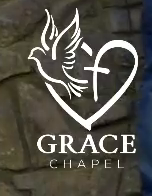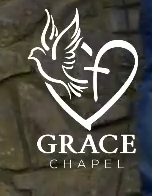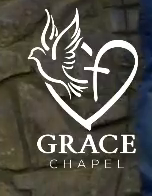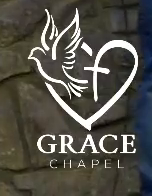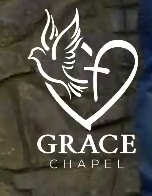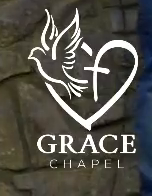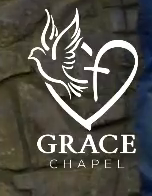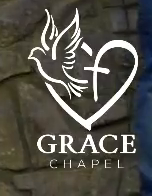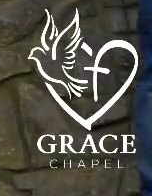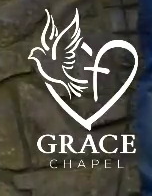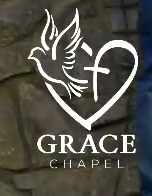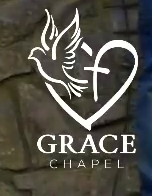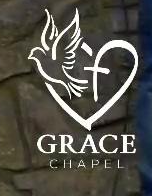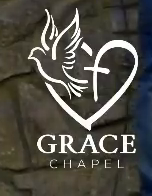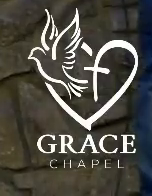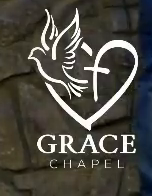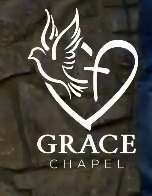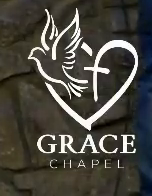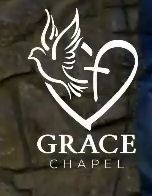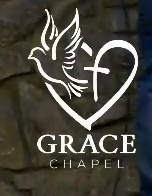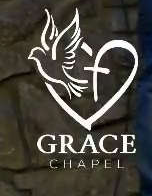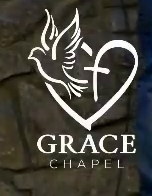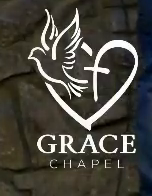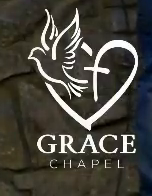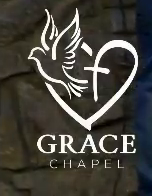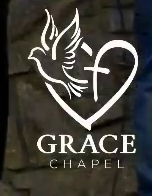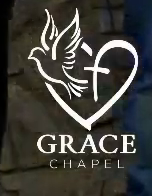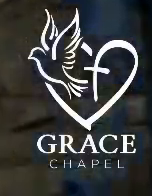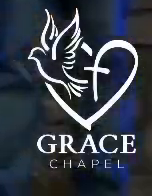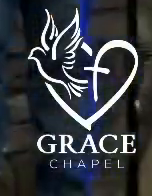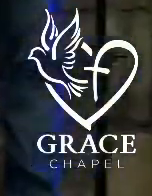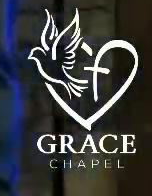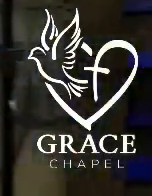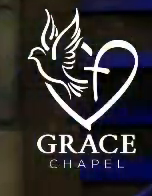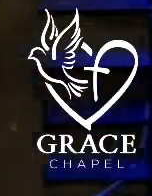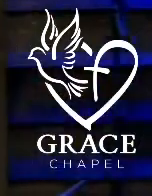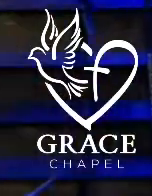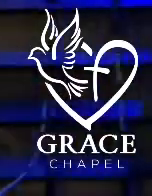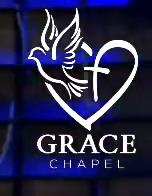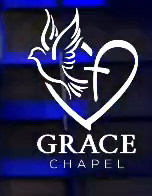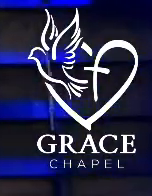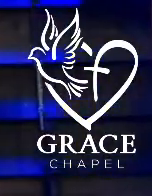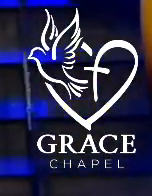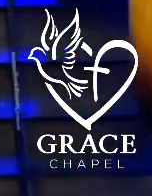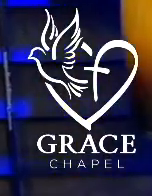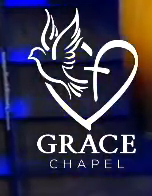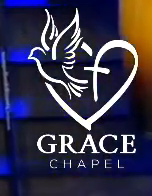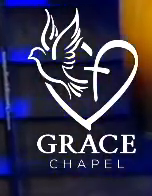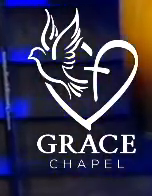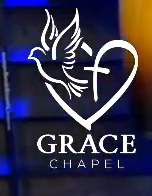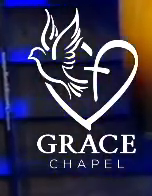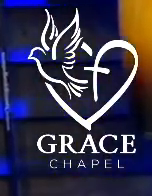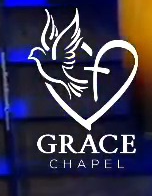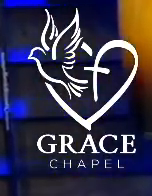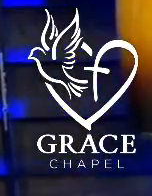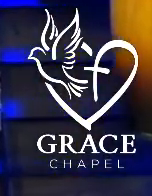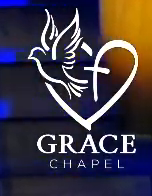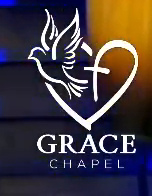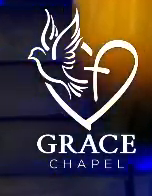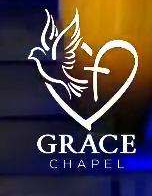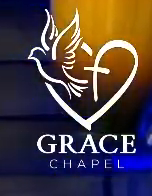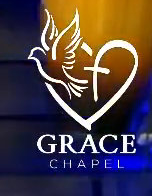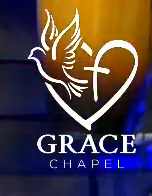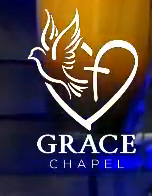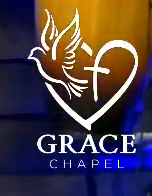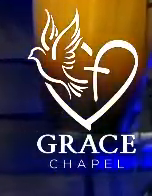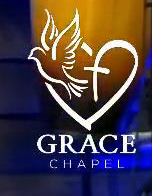many times, it'd be a grassroots revival, Lord, that would start here, start in the local church, and God, then spread